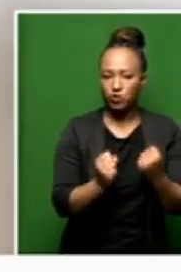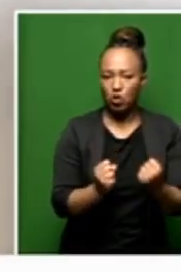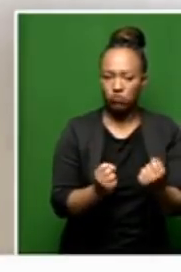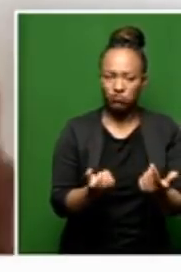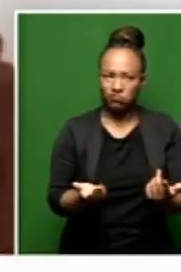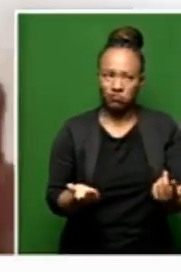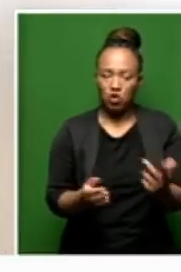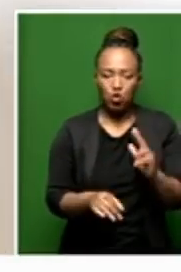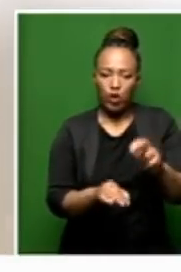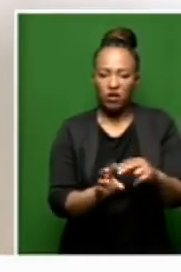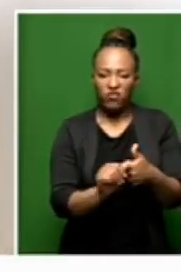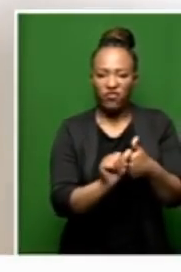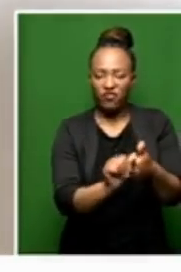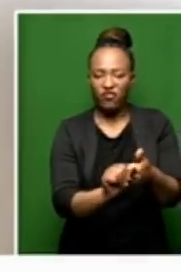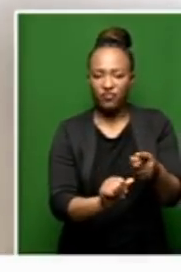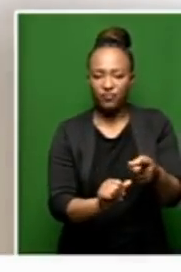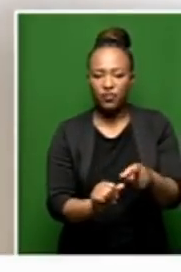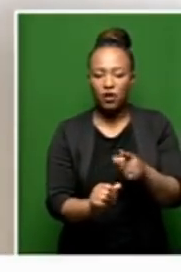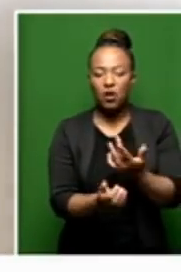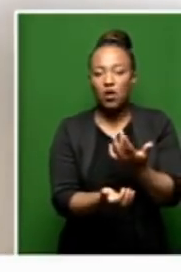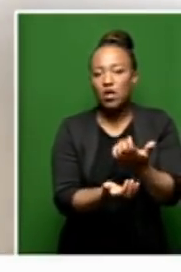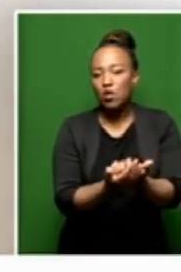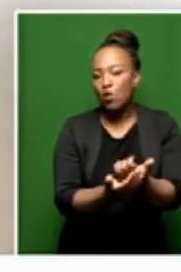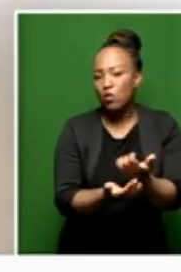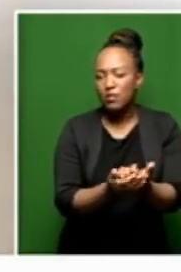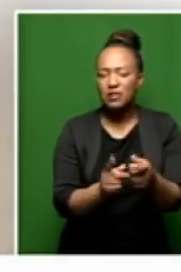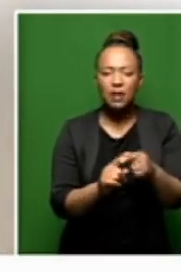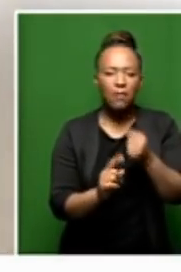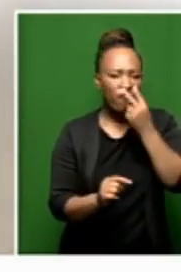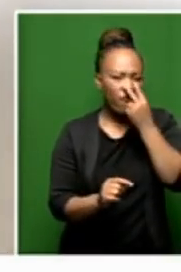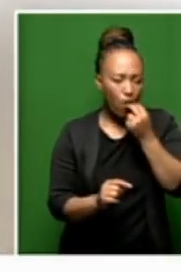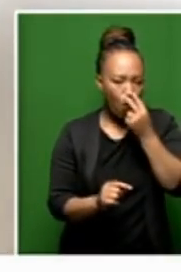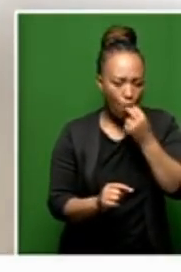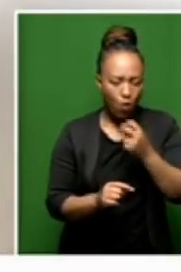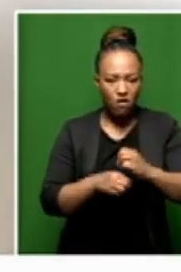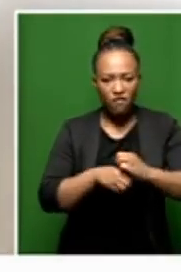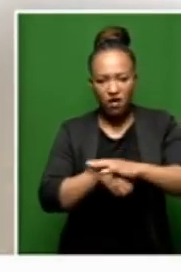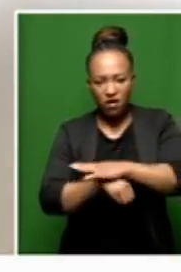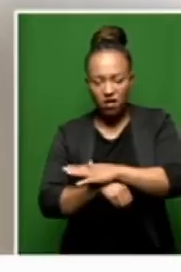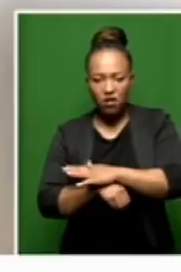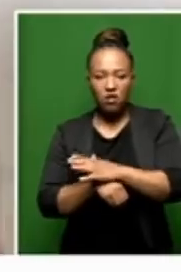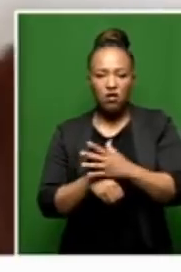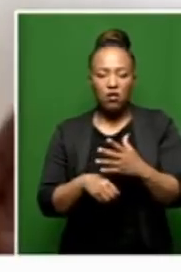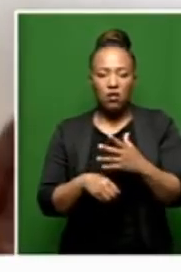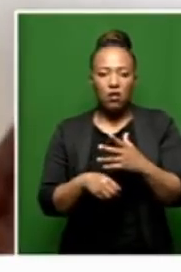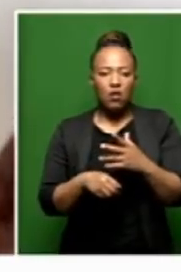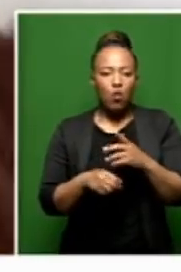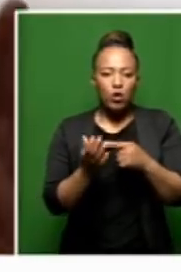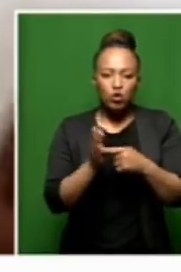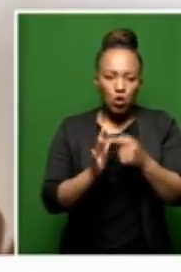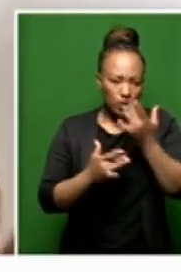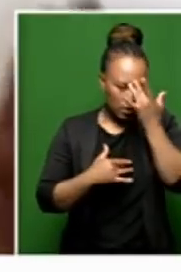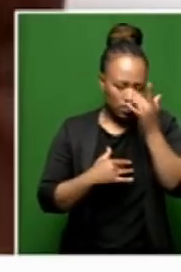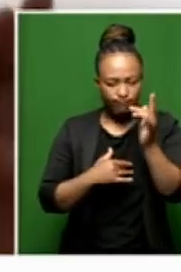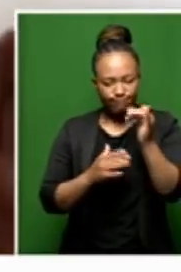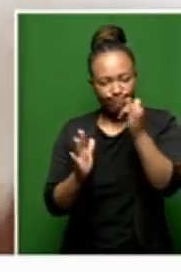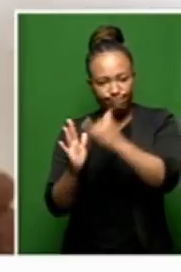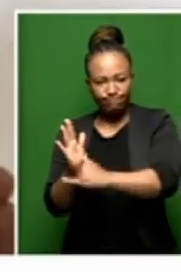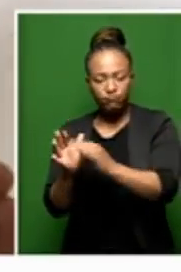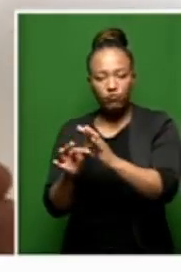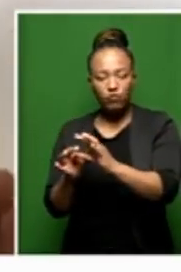very much like becoming like a flu virus, where you have a flu, you start showing symptoms, you go home, you rest,